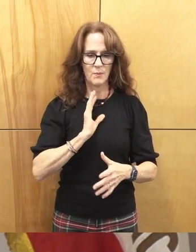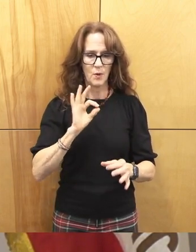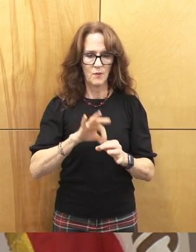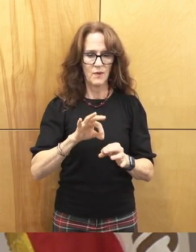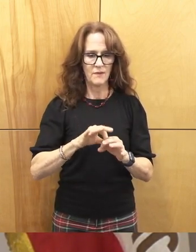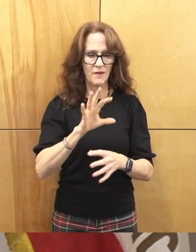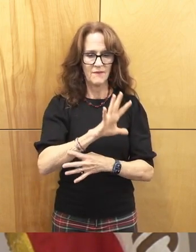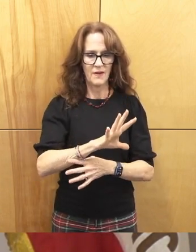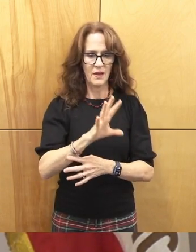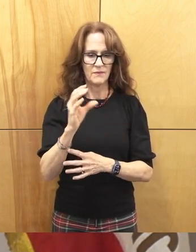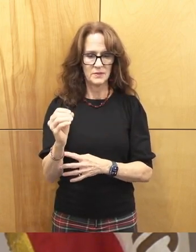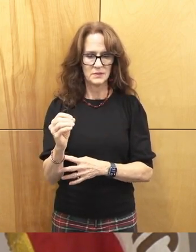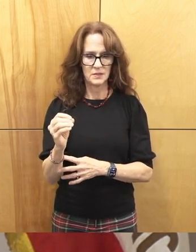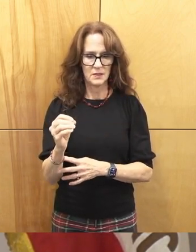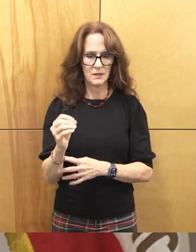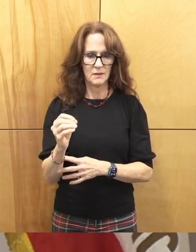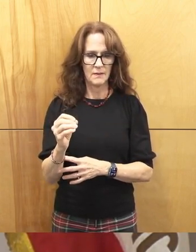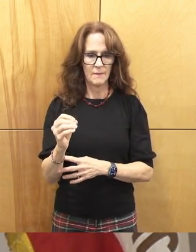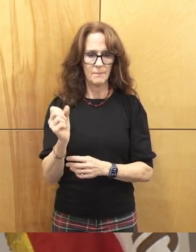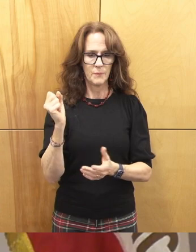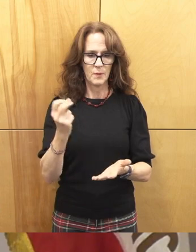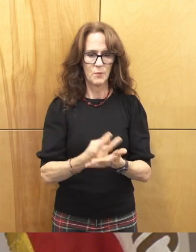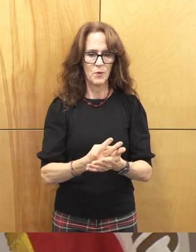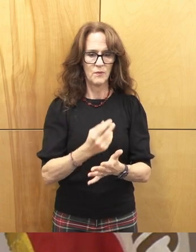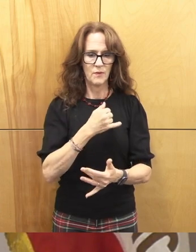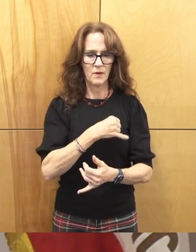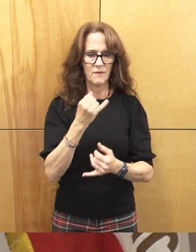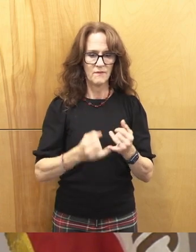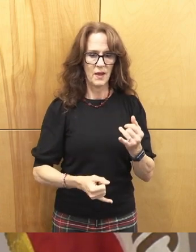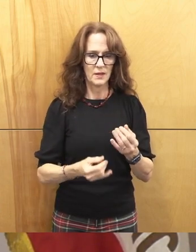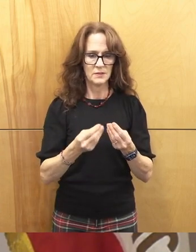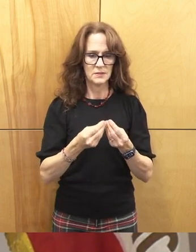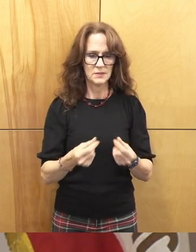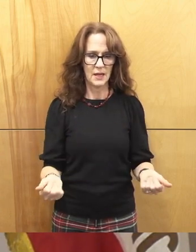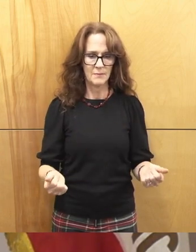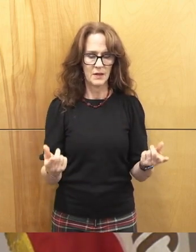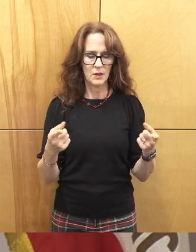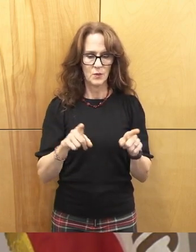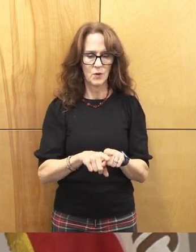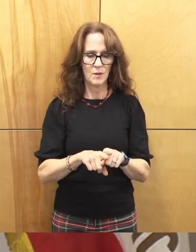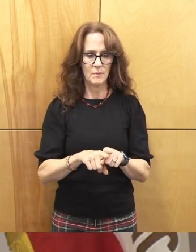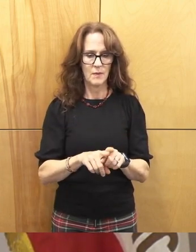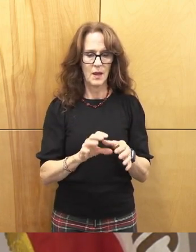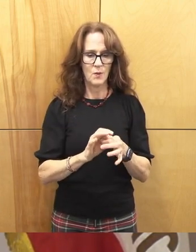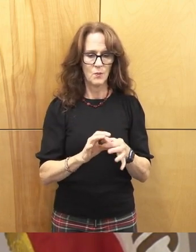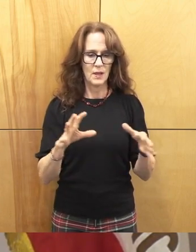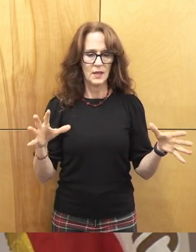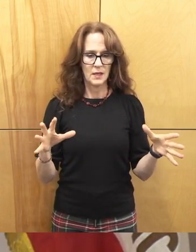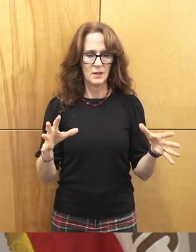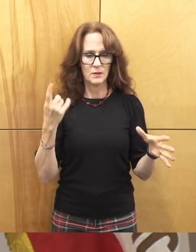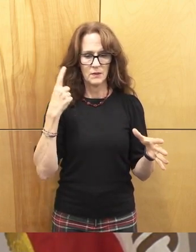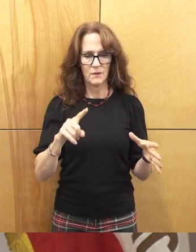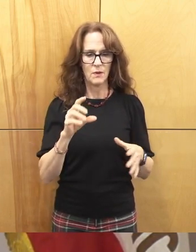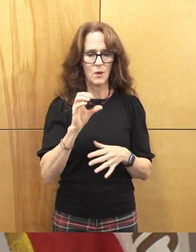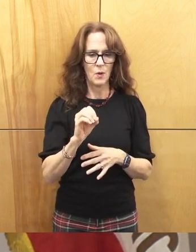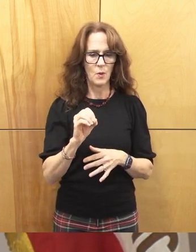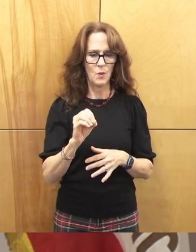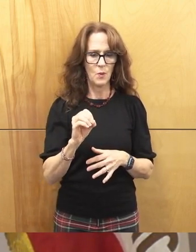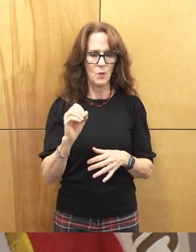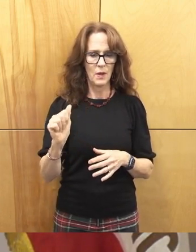voted 5-0 to approve a final settlement agreement and general release for the